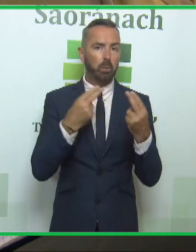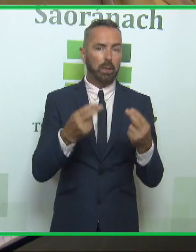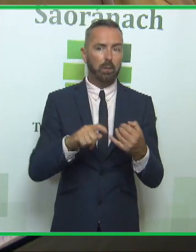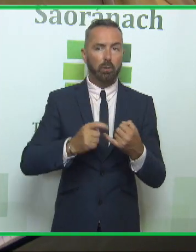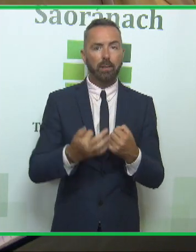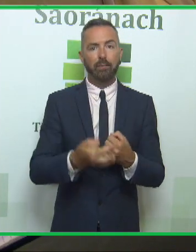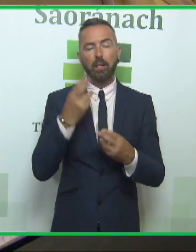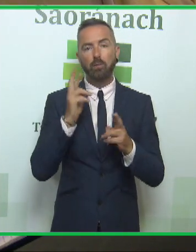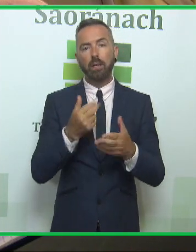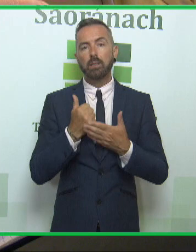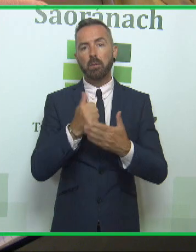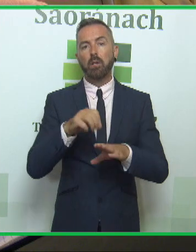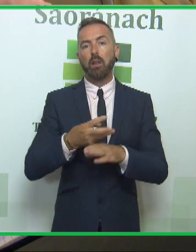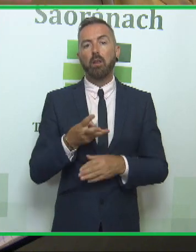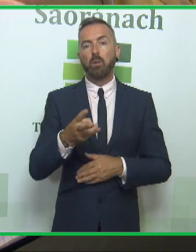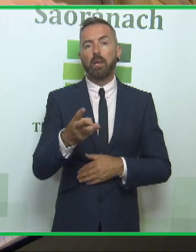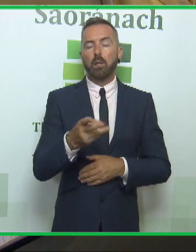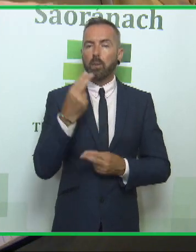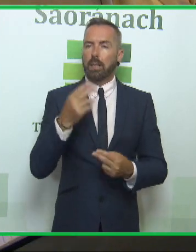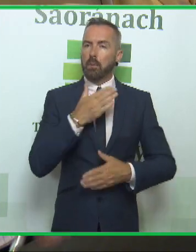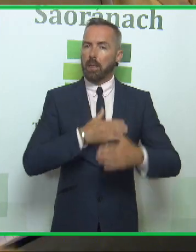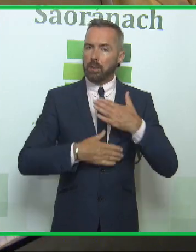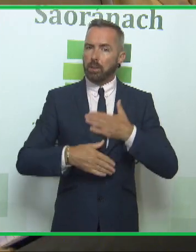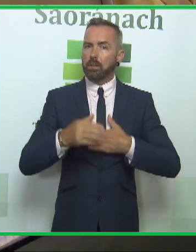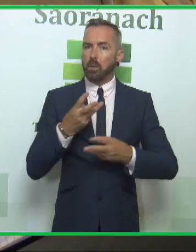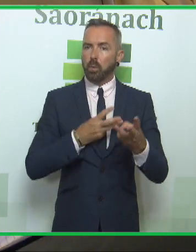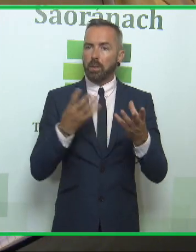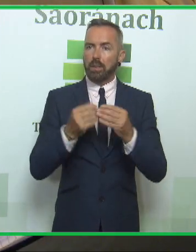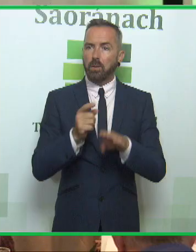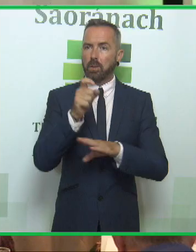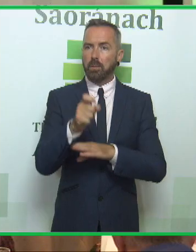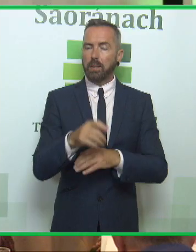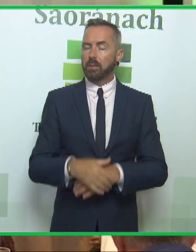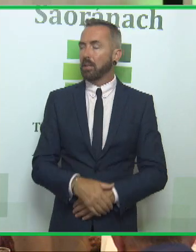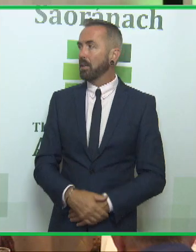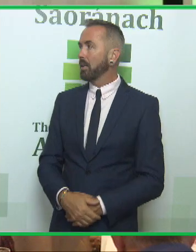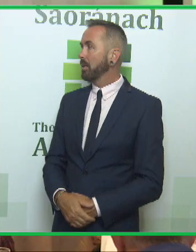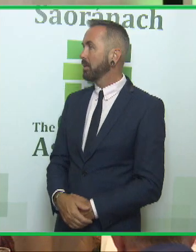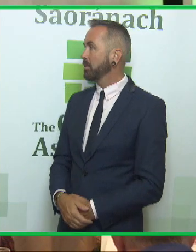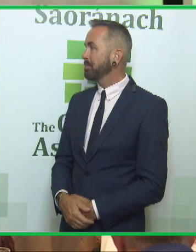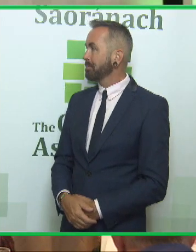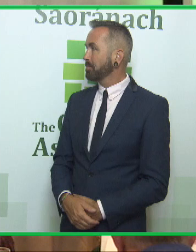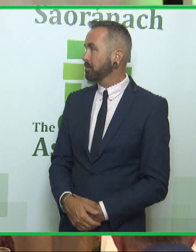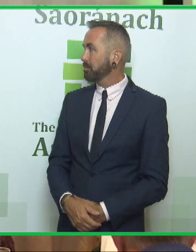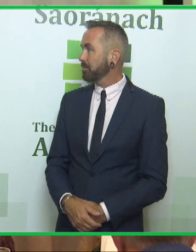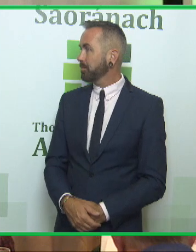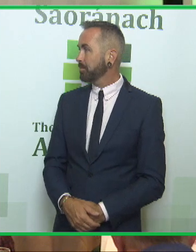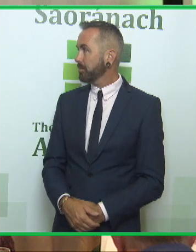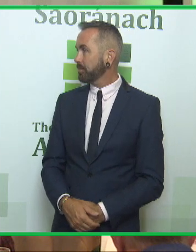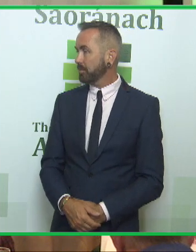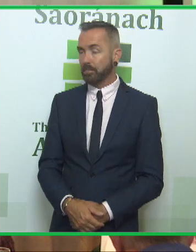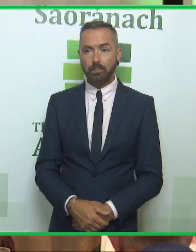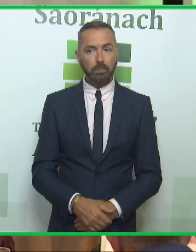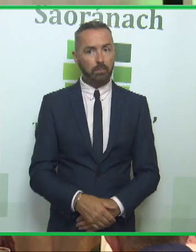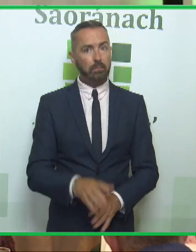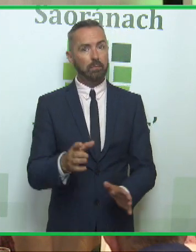you just have to sort of be very patient with the person and walk with them all the way through, you know. But Jo-Hanna, it's very, very difficult when you don't have a roof over your head and when you